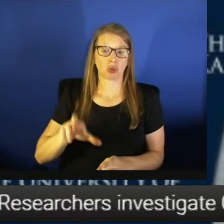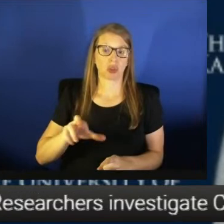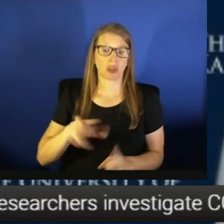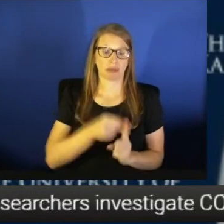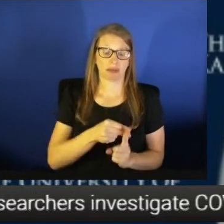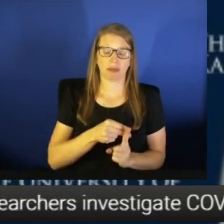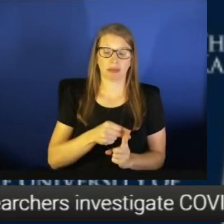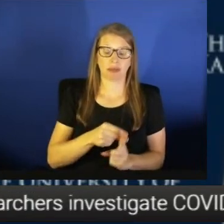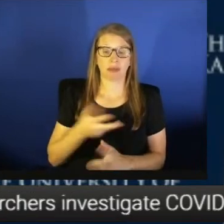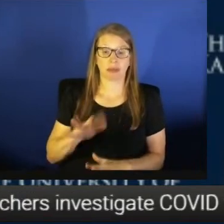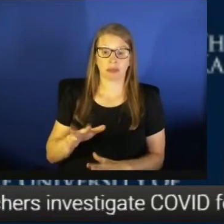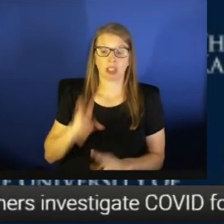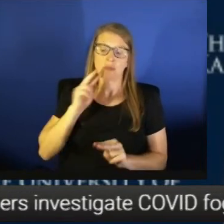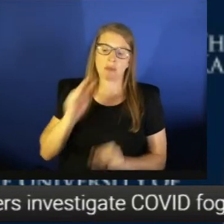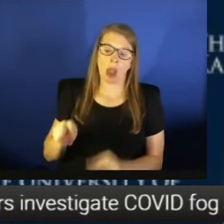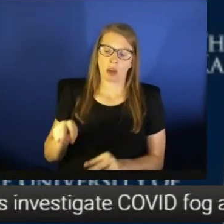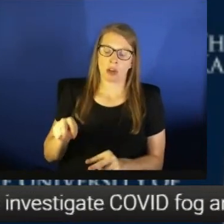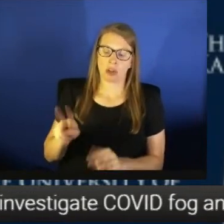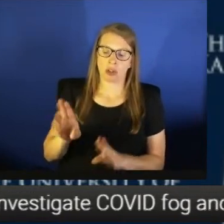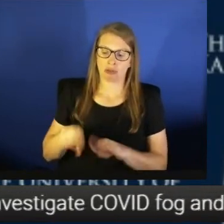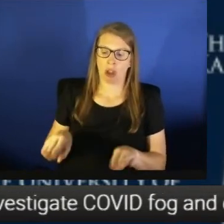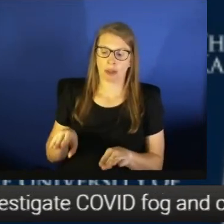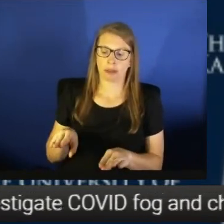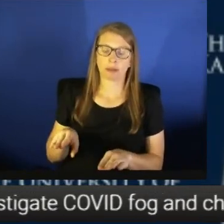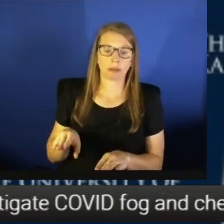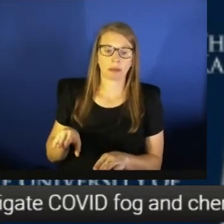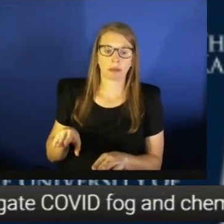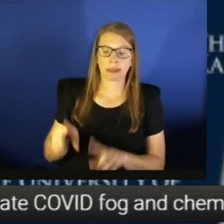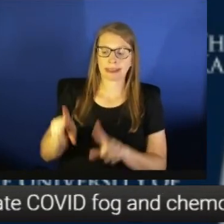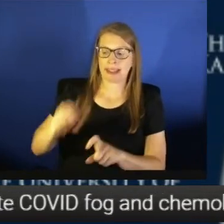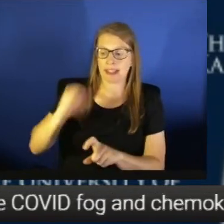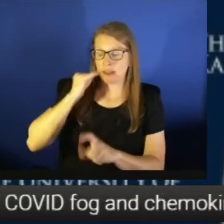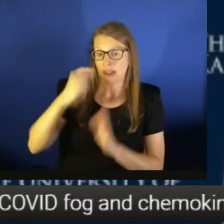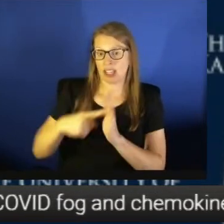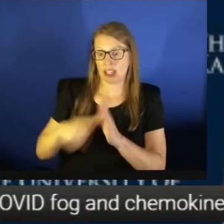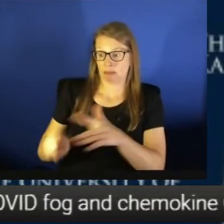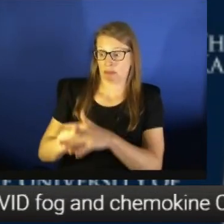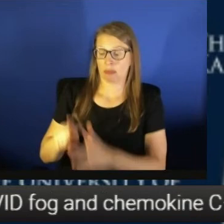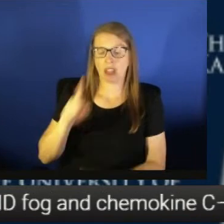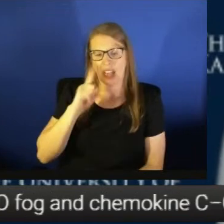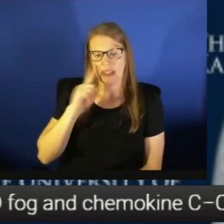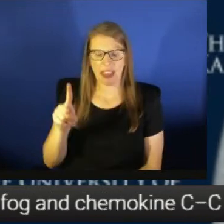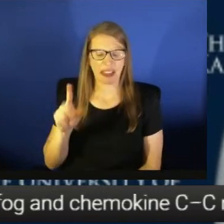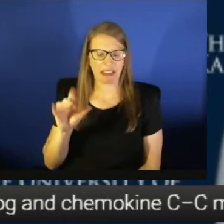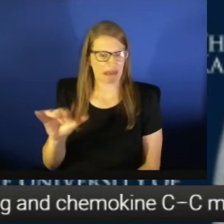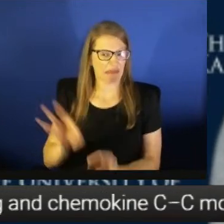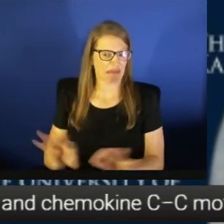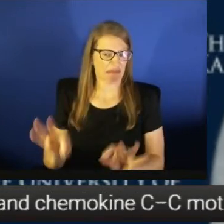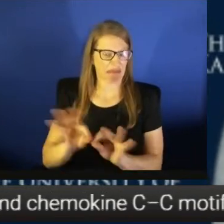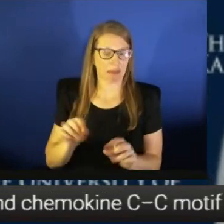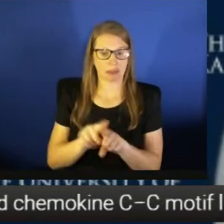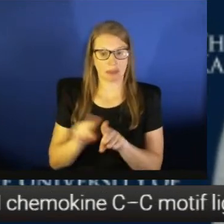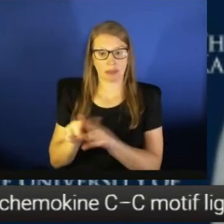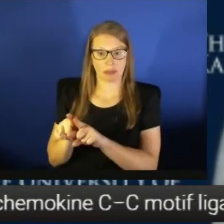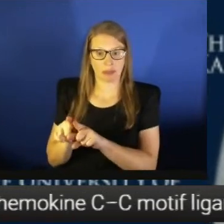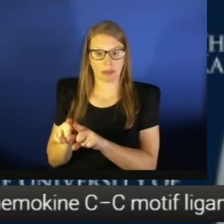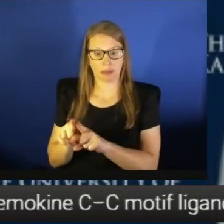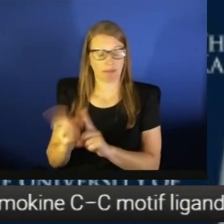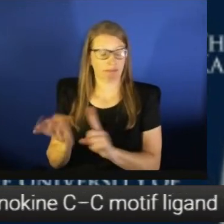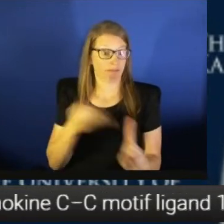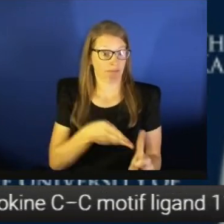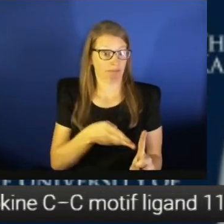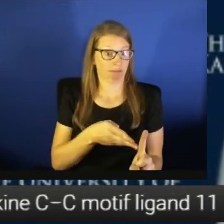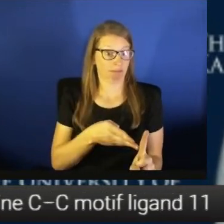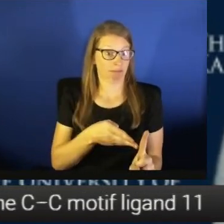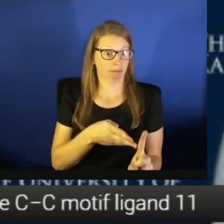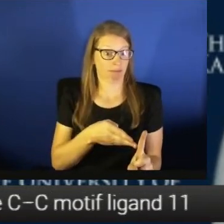to monitor that child and get that child tested if any symptoms should arise, I think is going to be important. And certainly I'll defer to my pediatric colleague